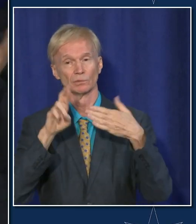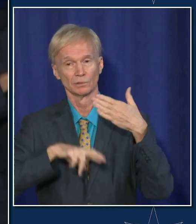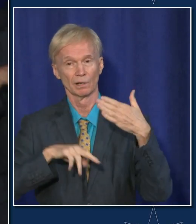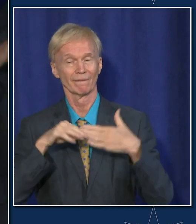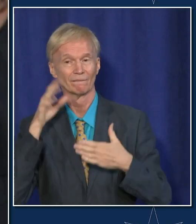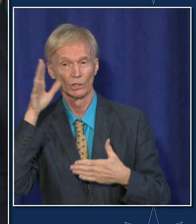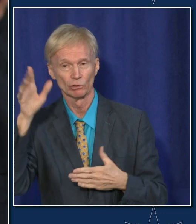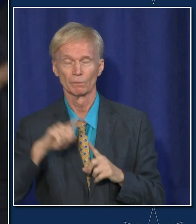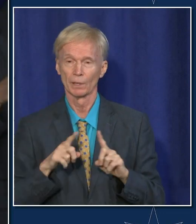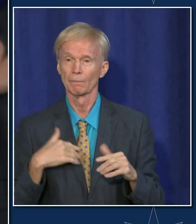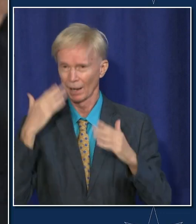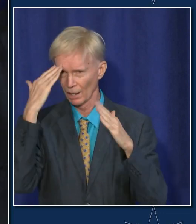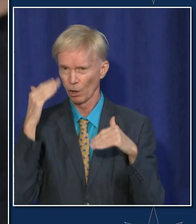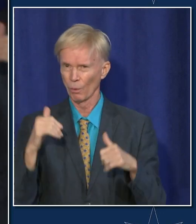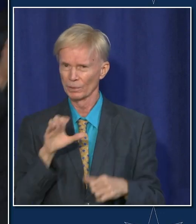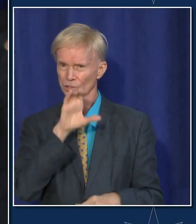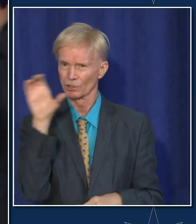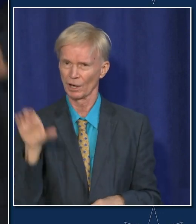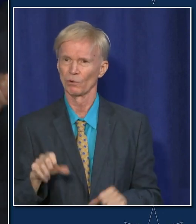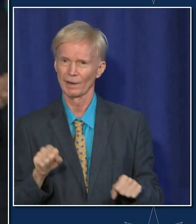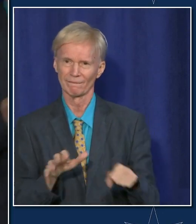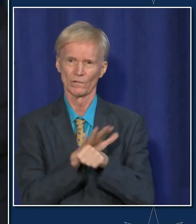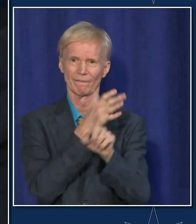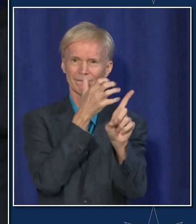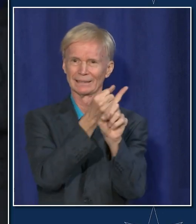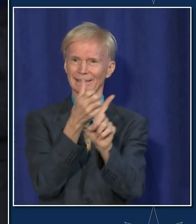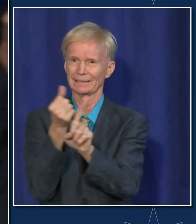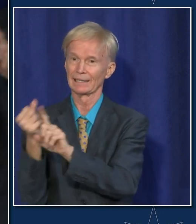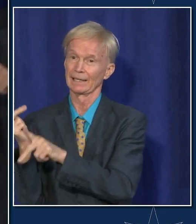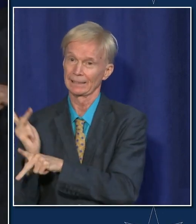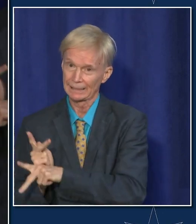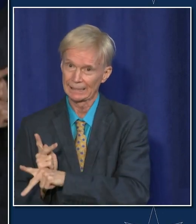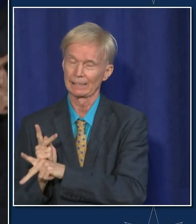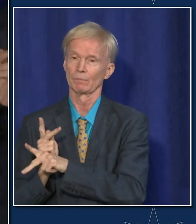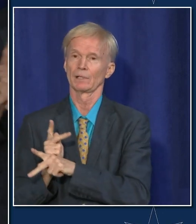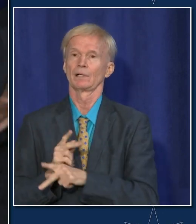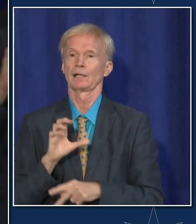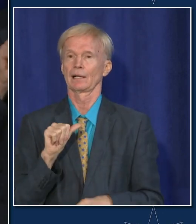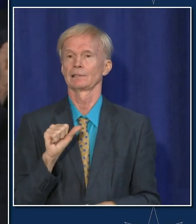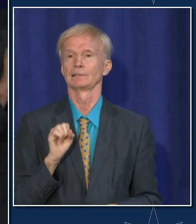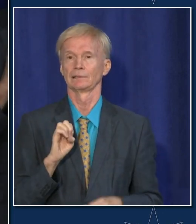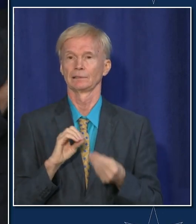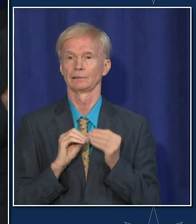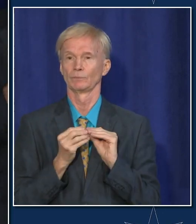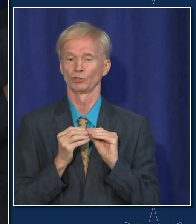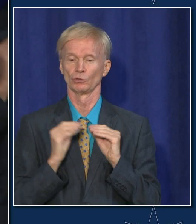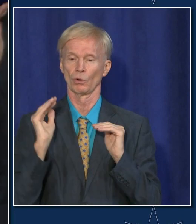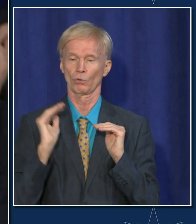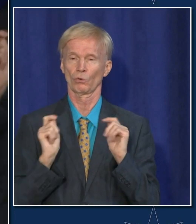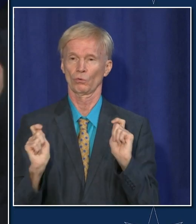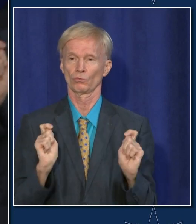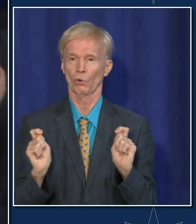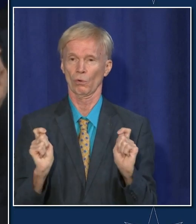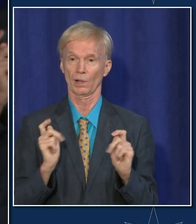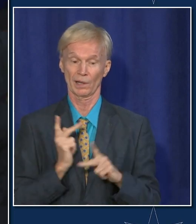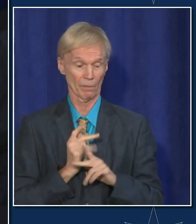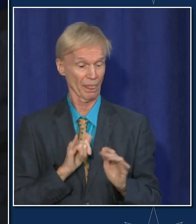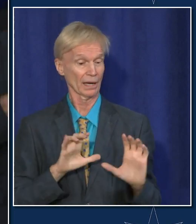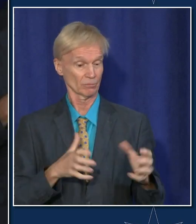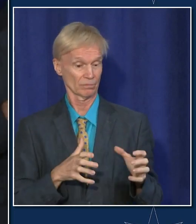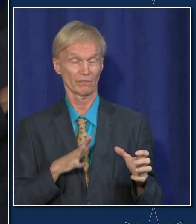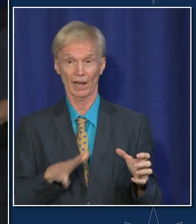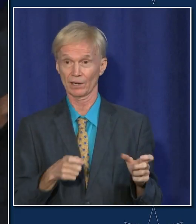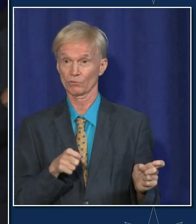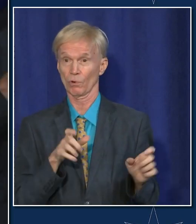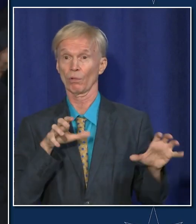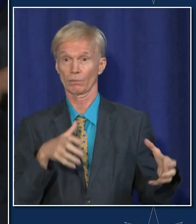can get really vaccinated as a city. We can keep our case rates relatively controlled, because if we can keep our case rates relatively controlled,